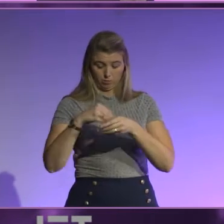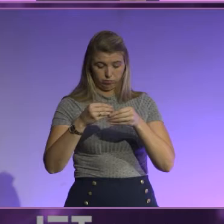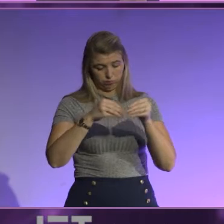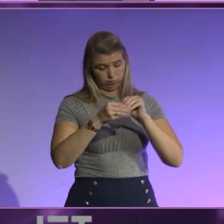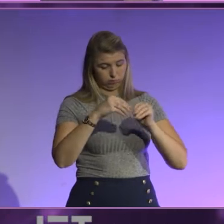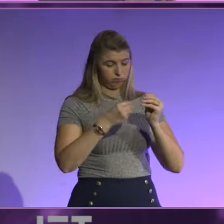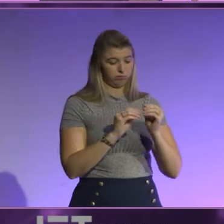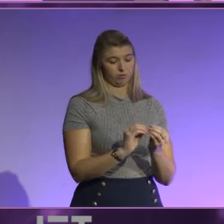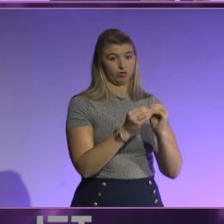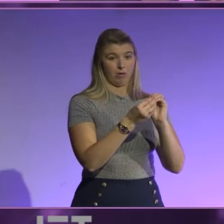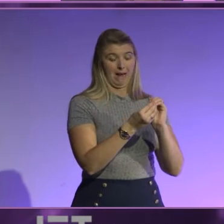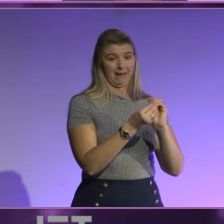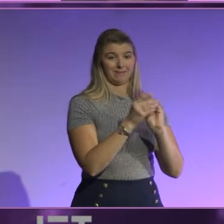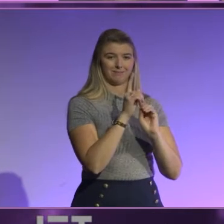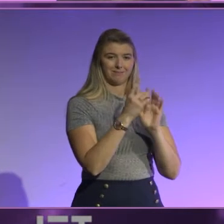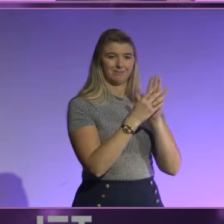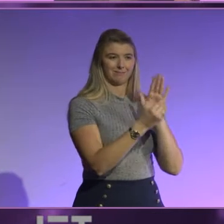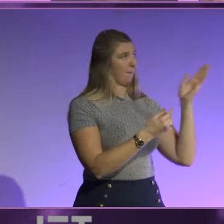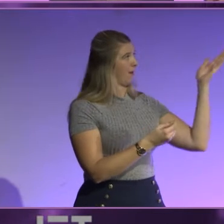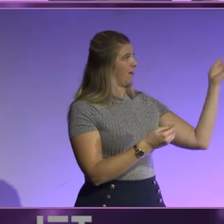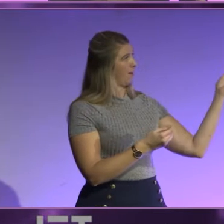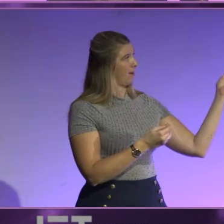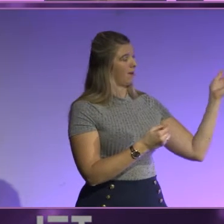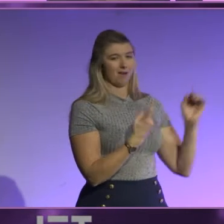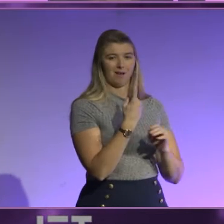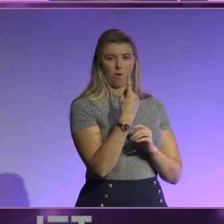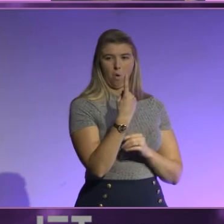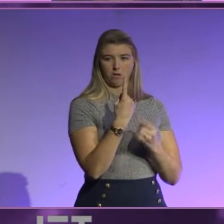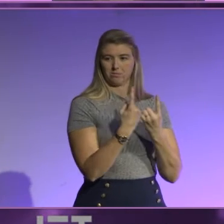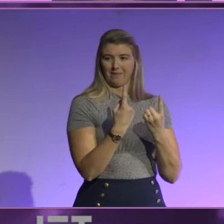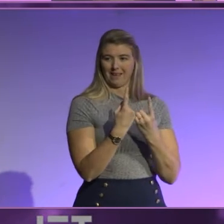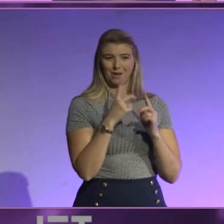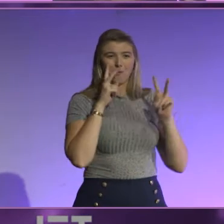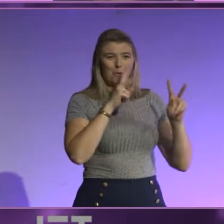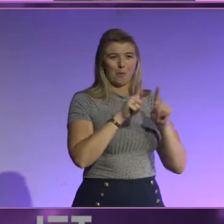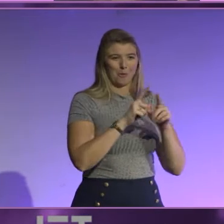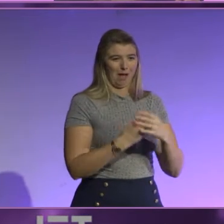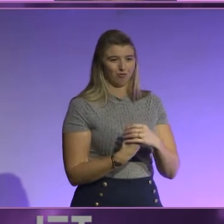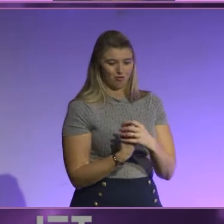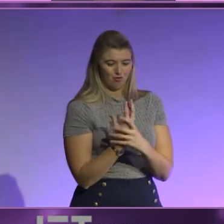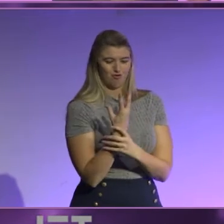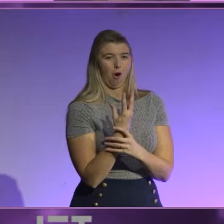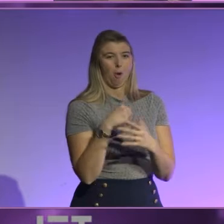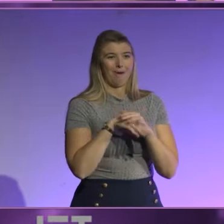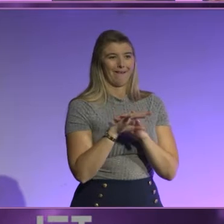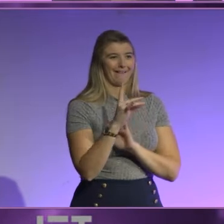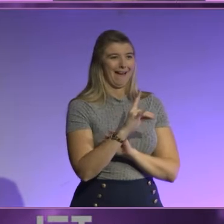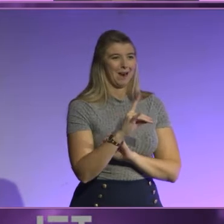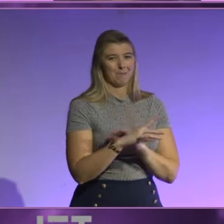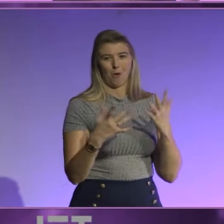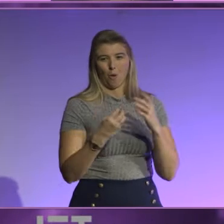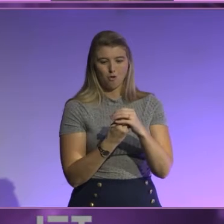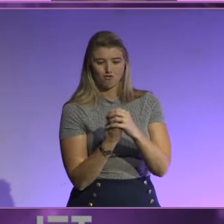created over here looks more like something that's grown inside an animal or a